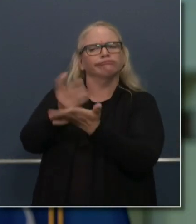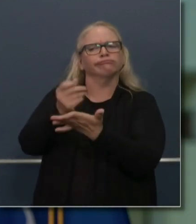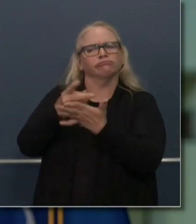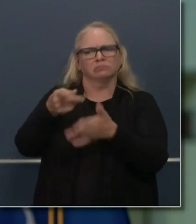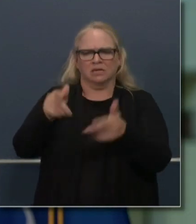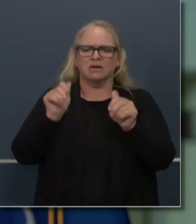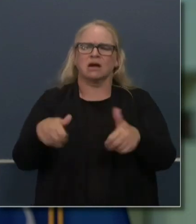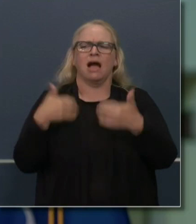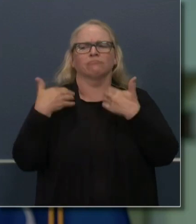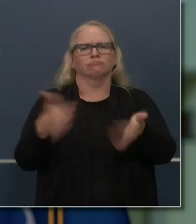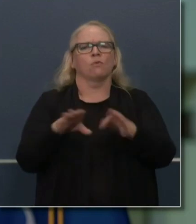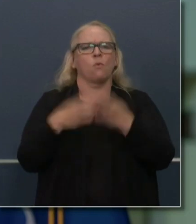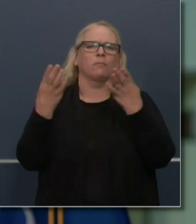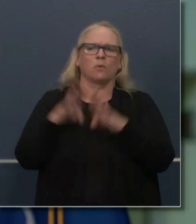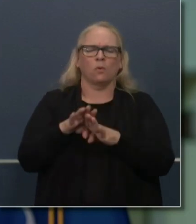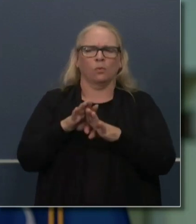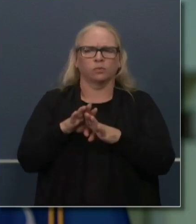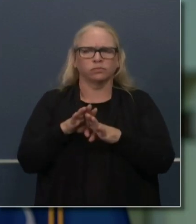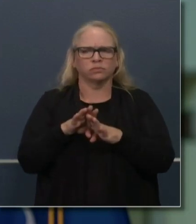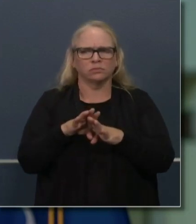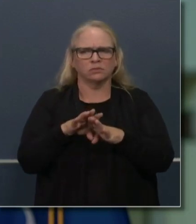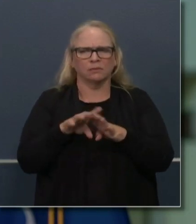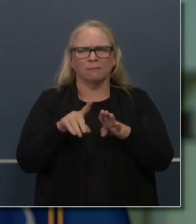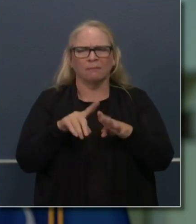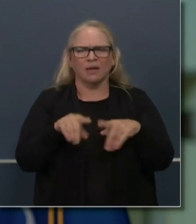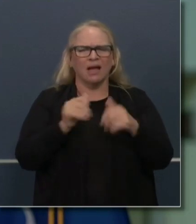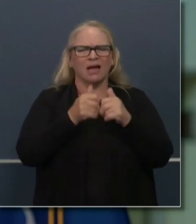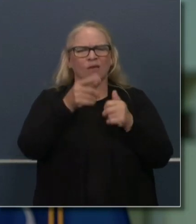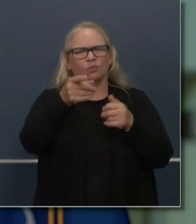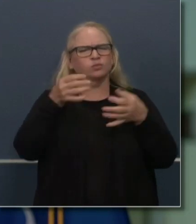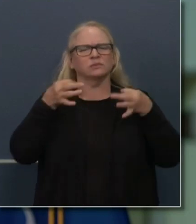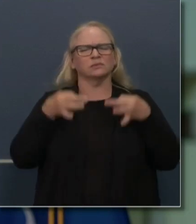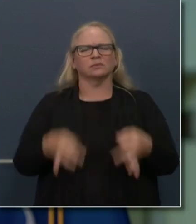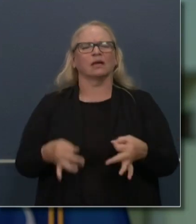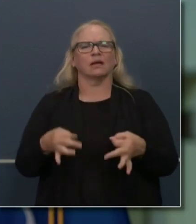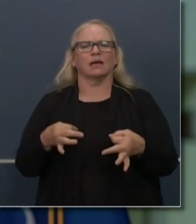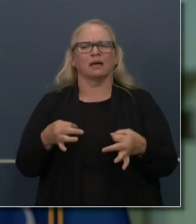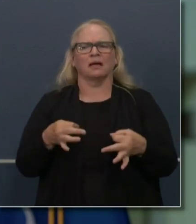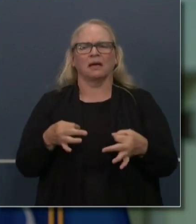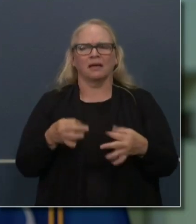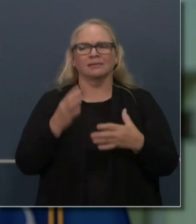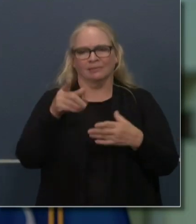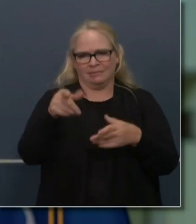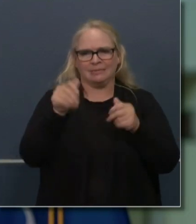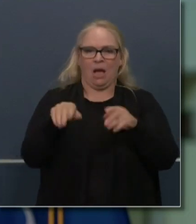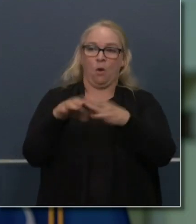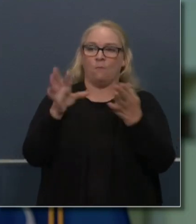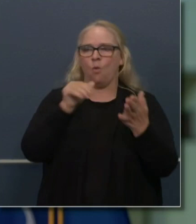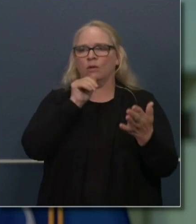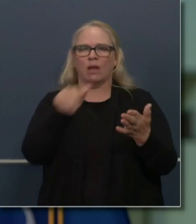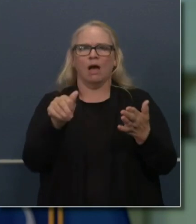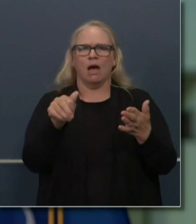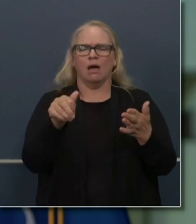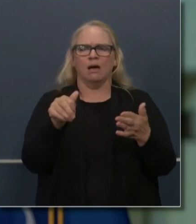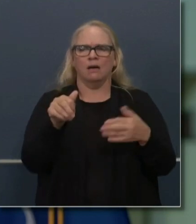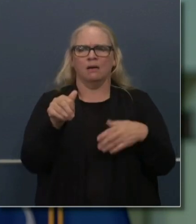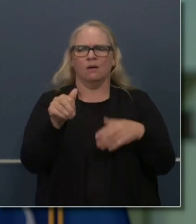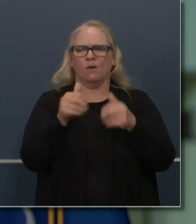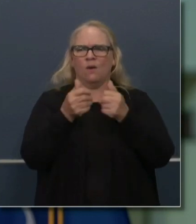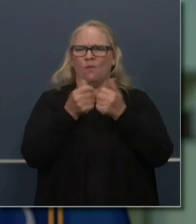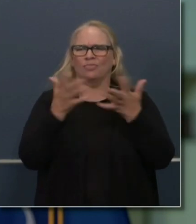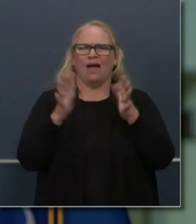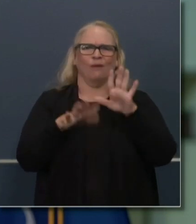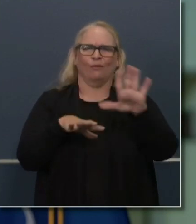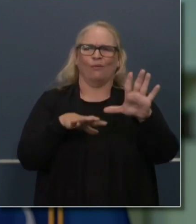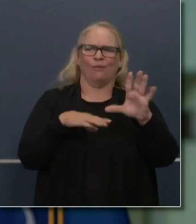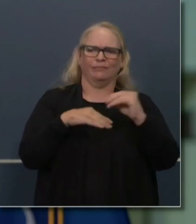your administration decide to let them reopen without meeting that threshold? And are you planning to handle that